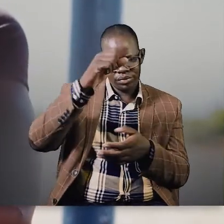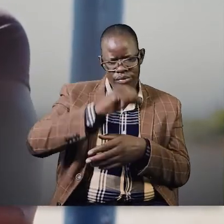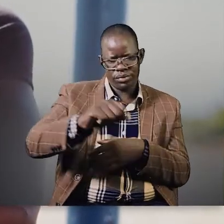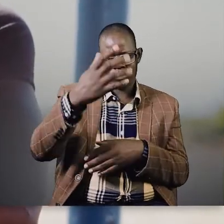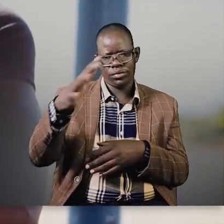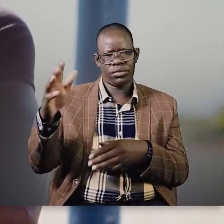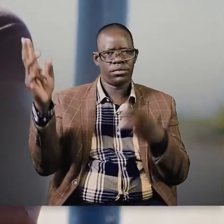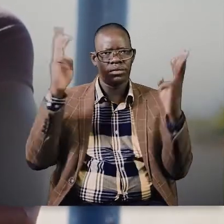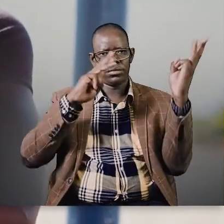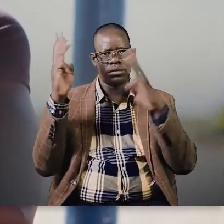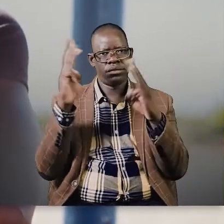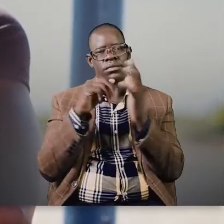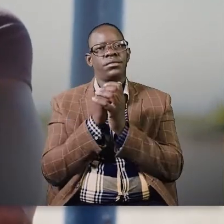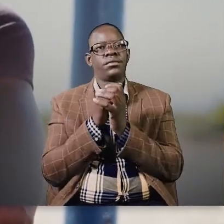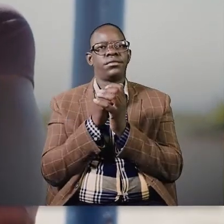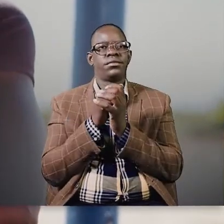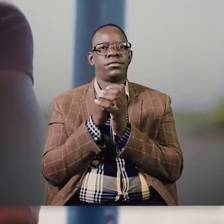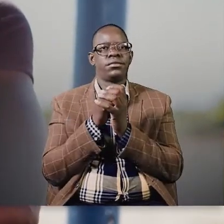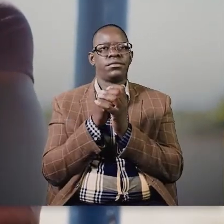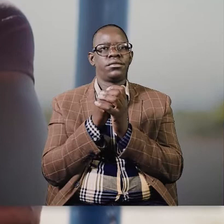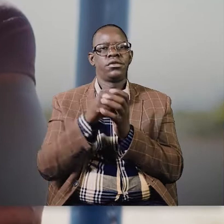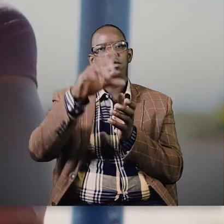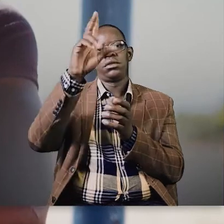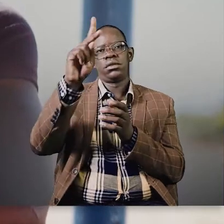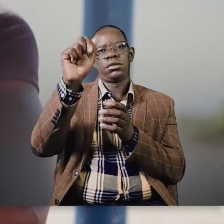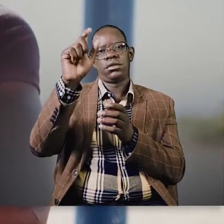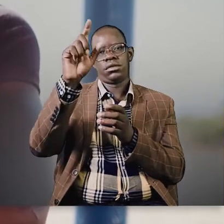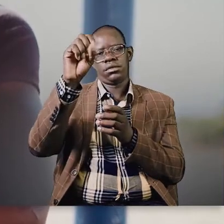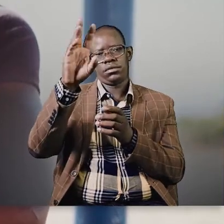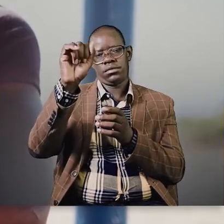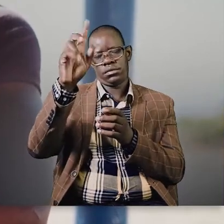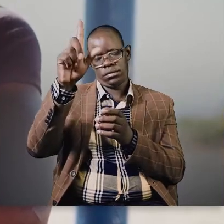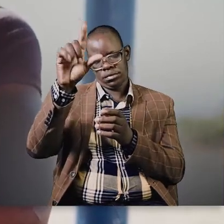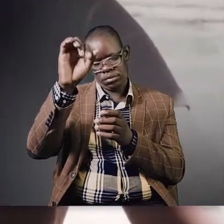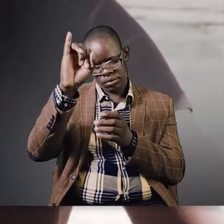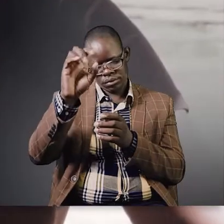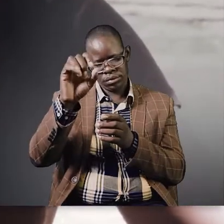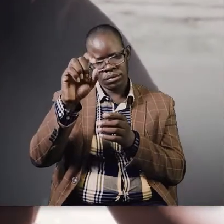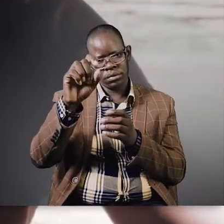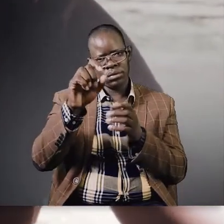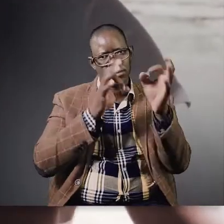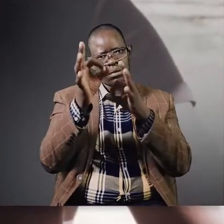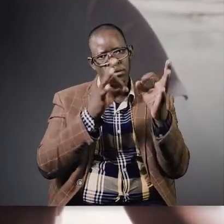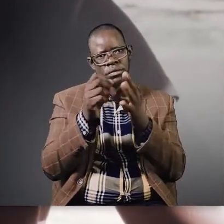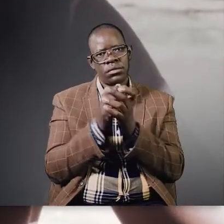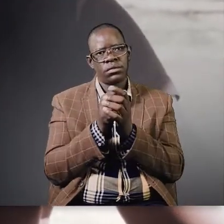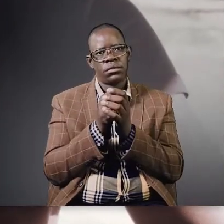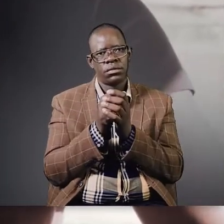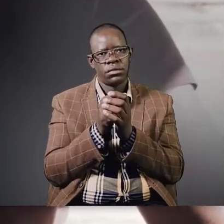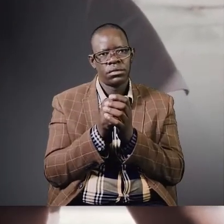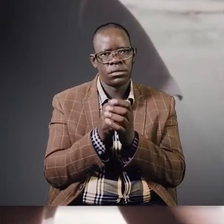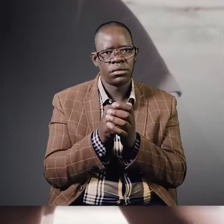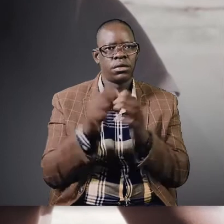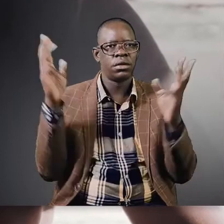land, water, and air. And speaking of air, Kasali, can you brief us on air pollution? Thank you, Joseph. See,